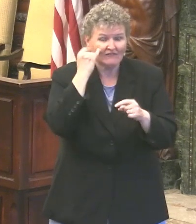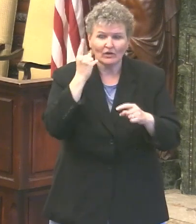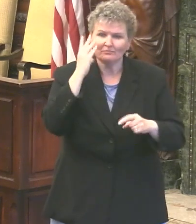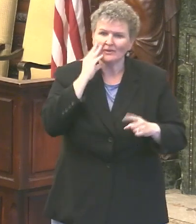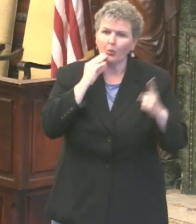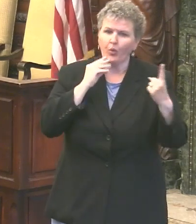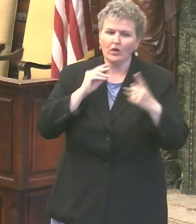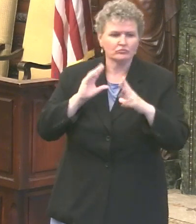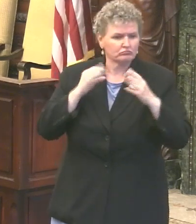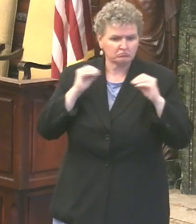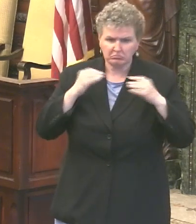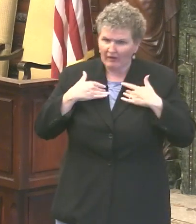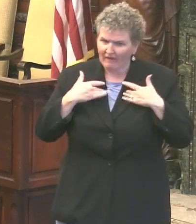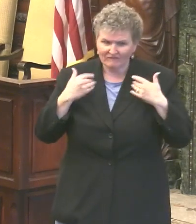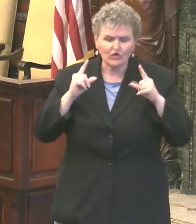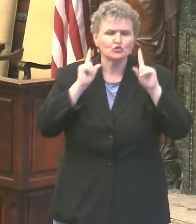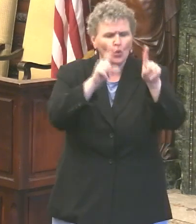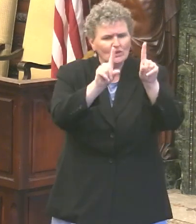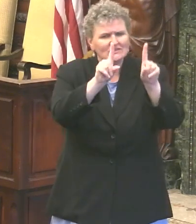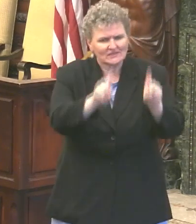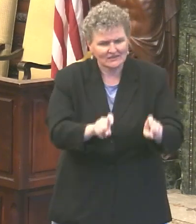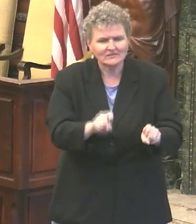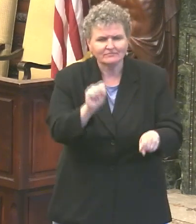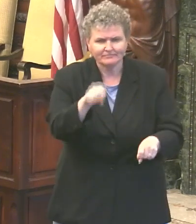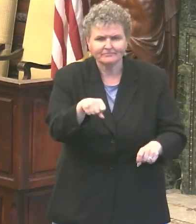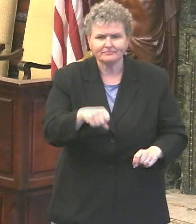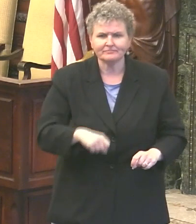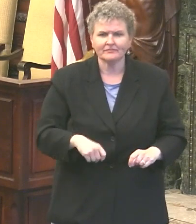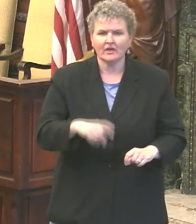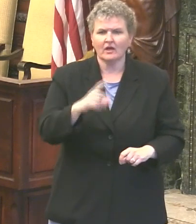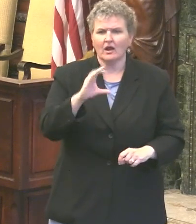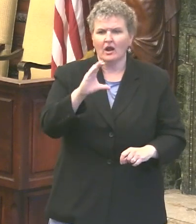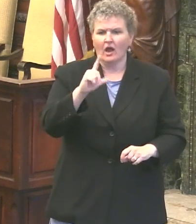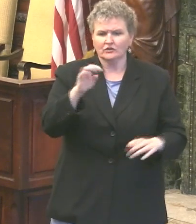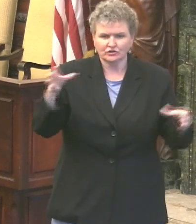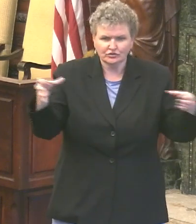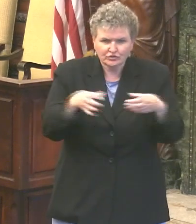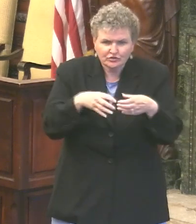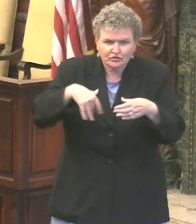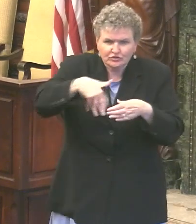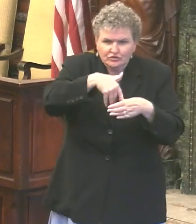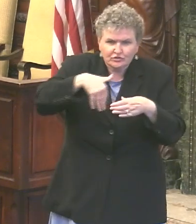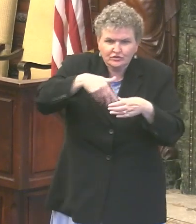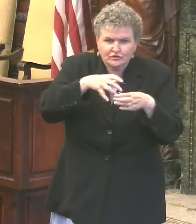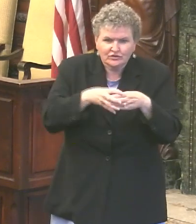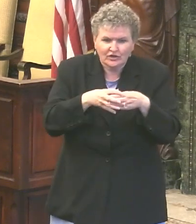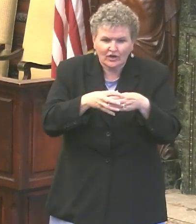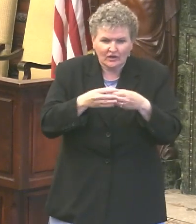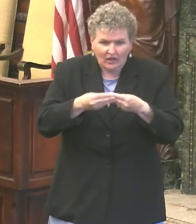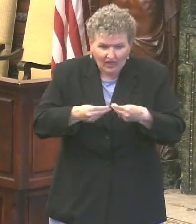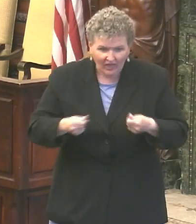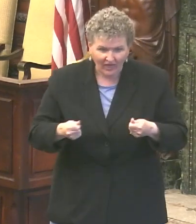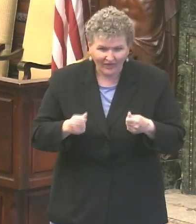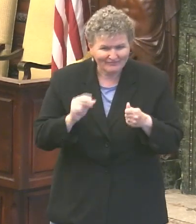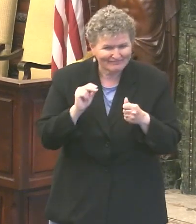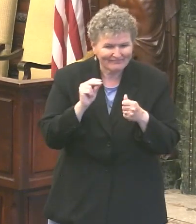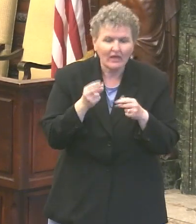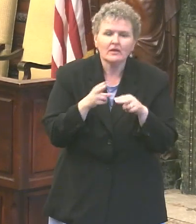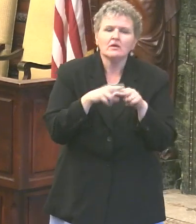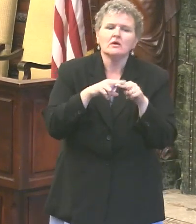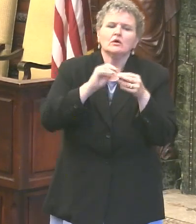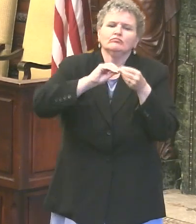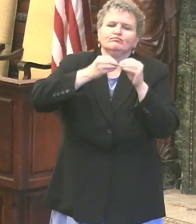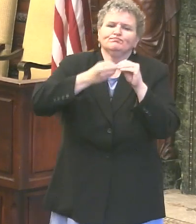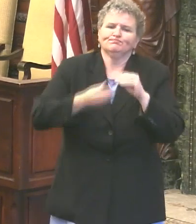and I'm curious about the outbreak and the cluster that you said has been resolved in the Philadelphia Department of Prisons. Right. I spoke